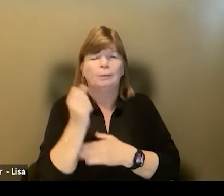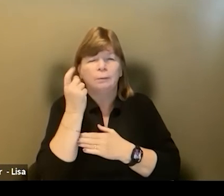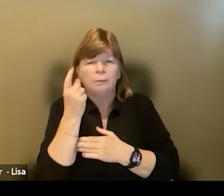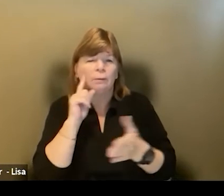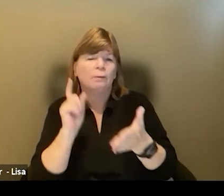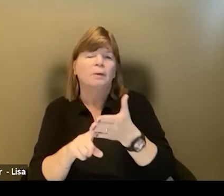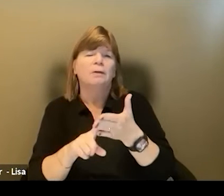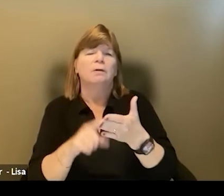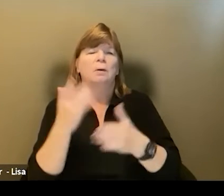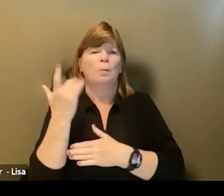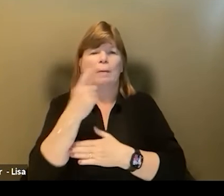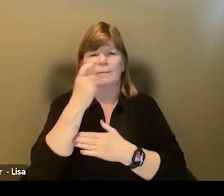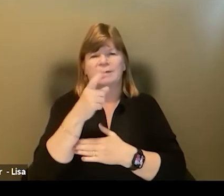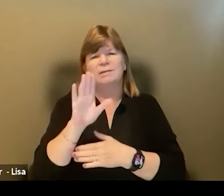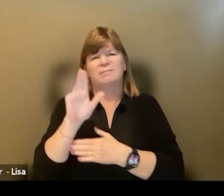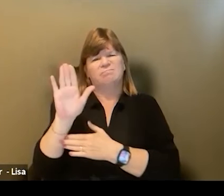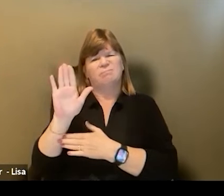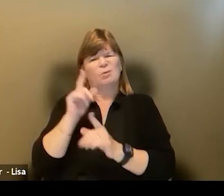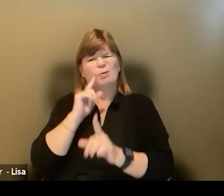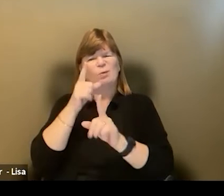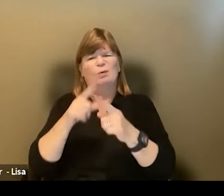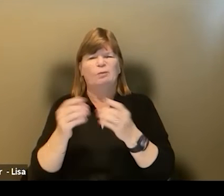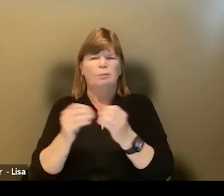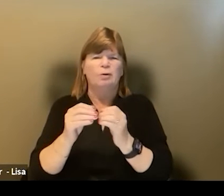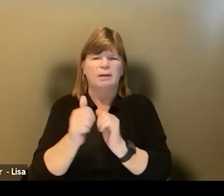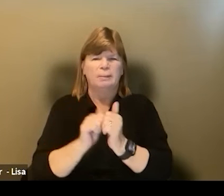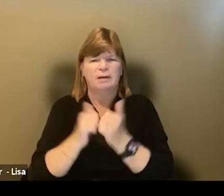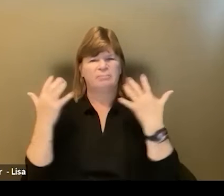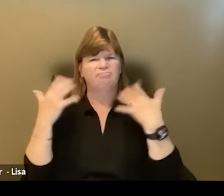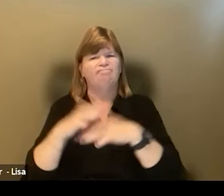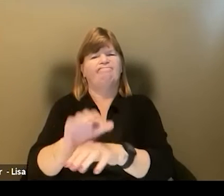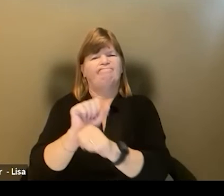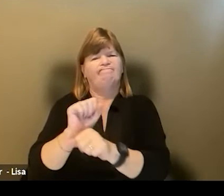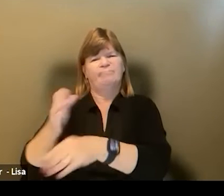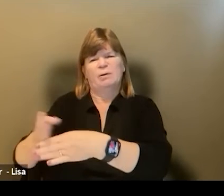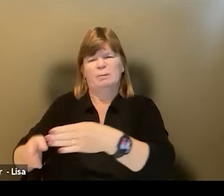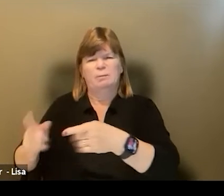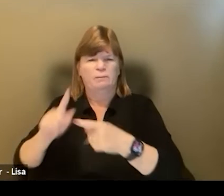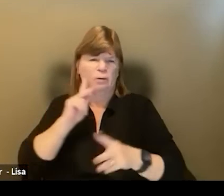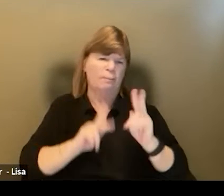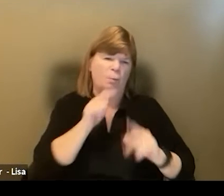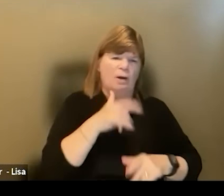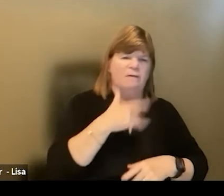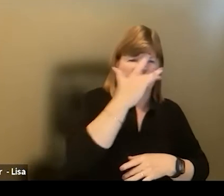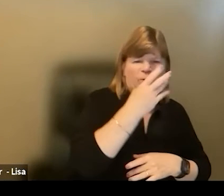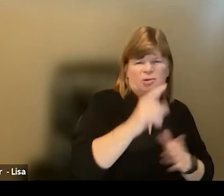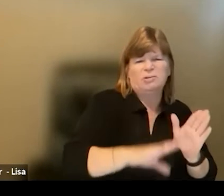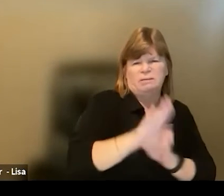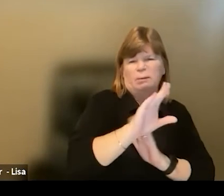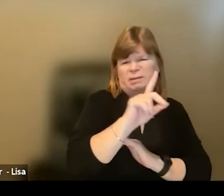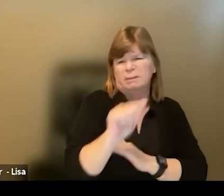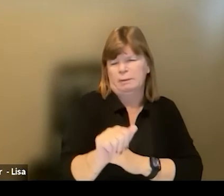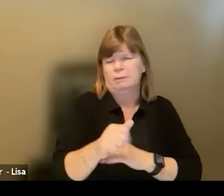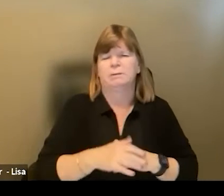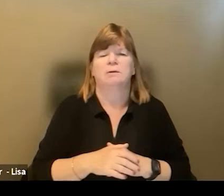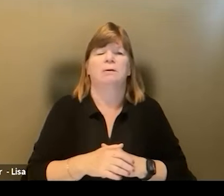in recognition of the division's goal for competitive integrated employment outcomes for individuals with intellectual and developmental